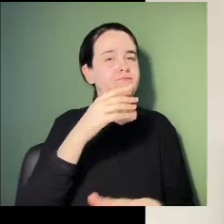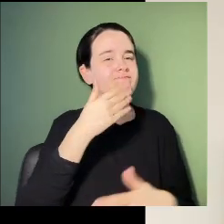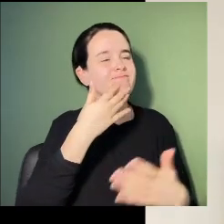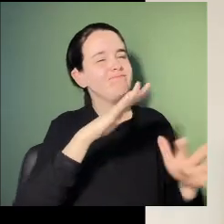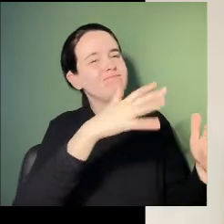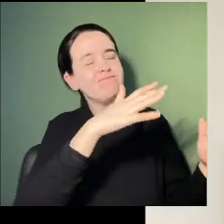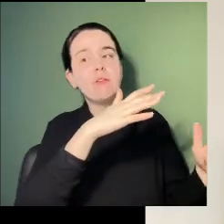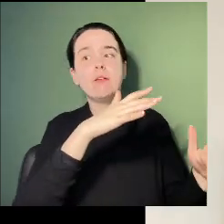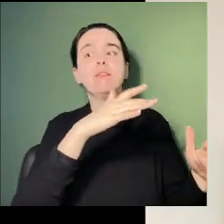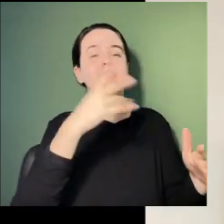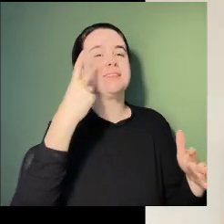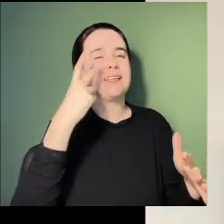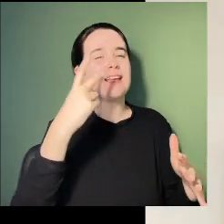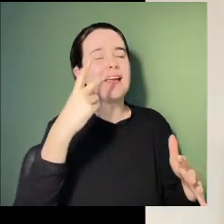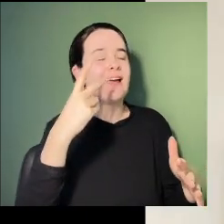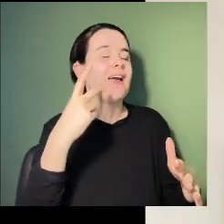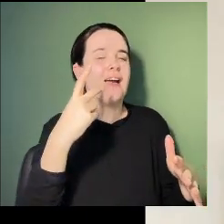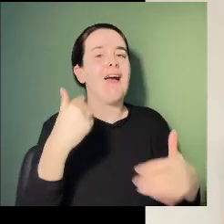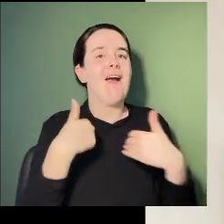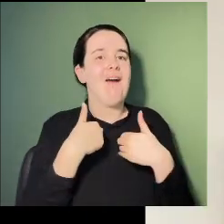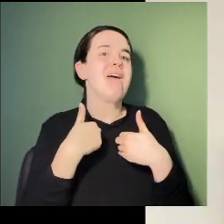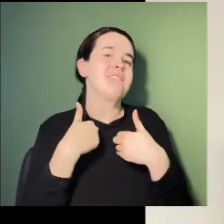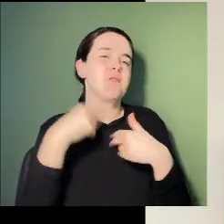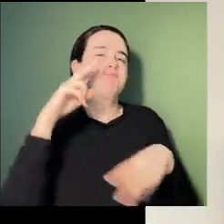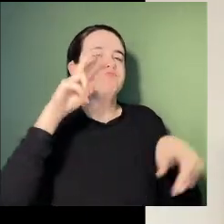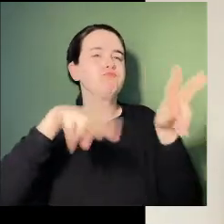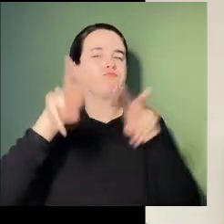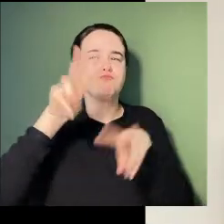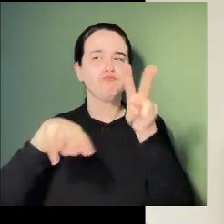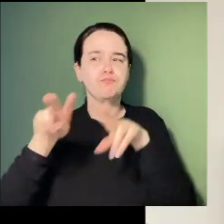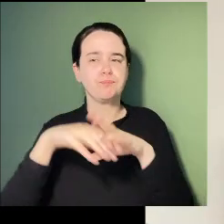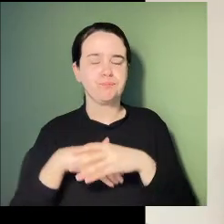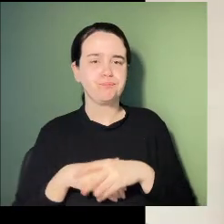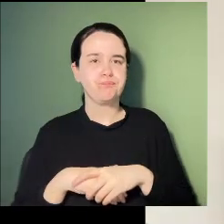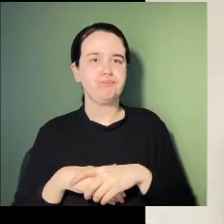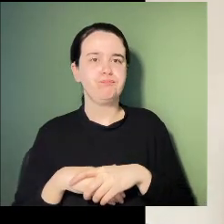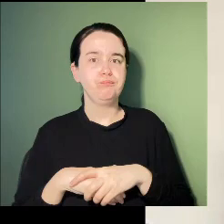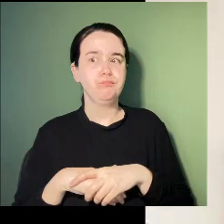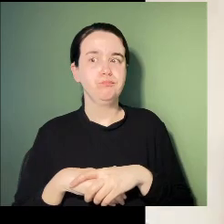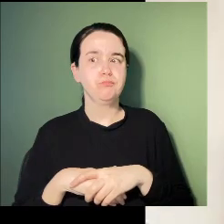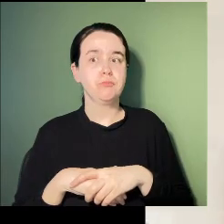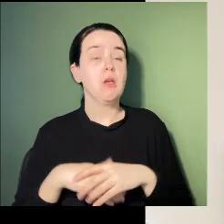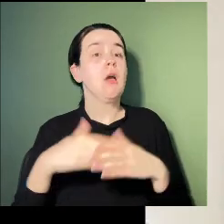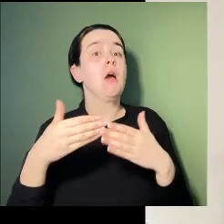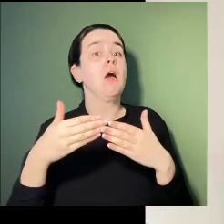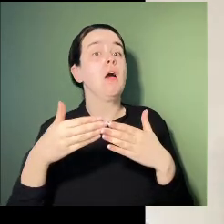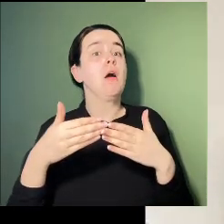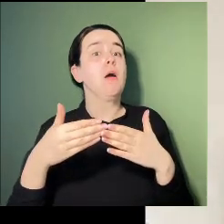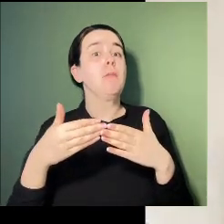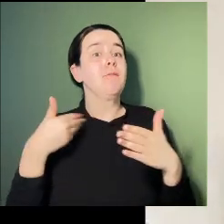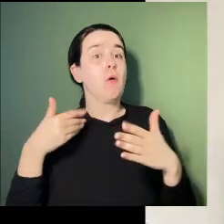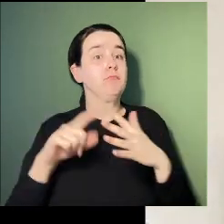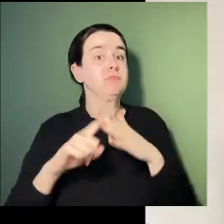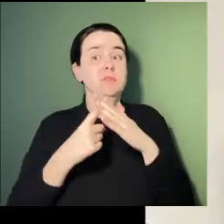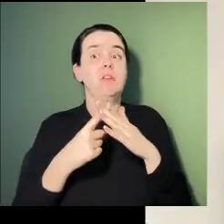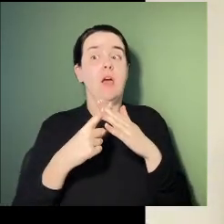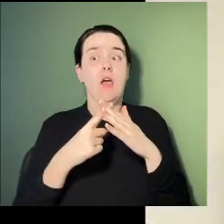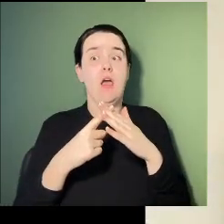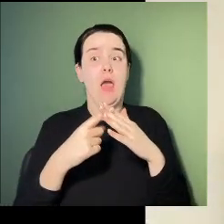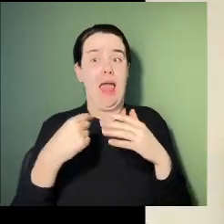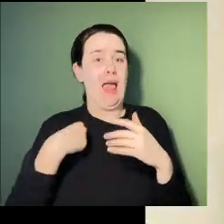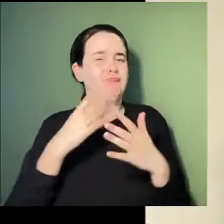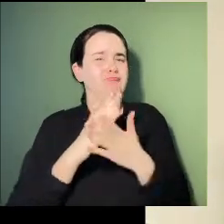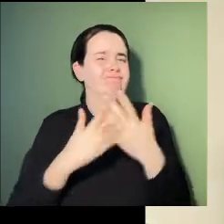as far as tech tools are concerned. So without any further ado and anything further from my end, I'm excited